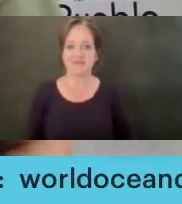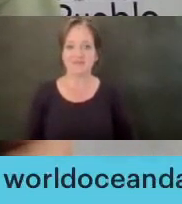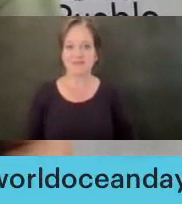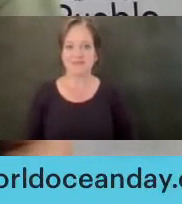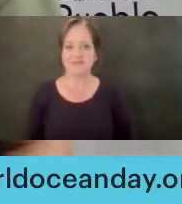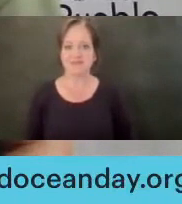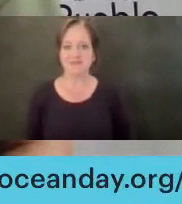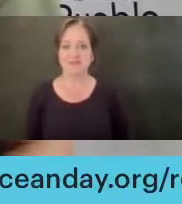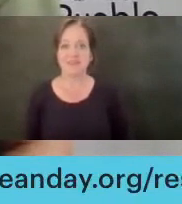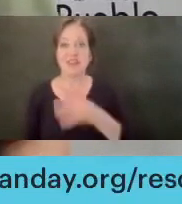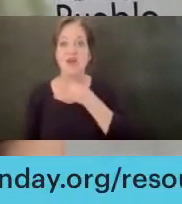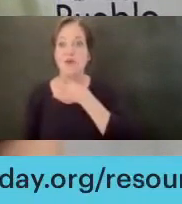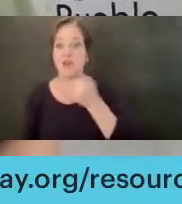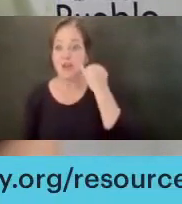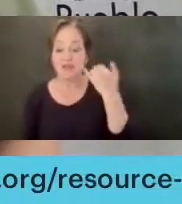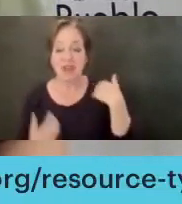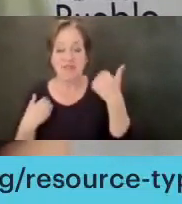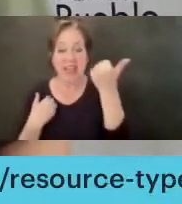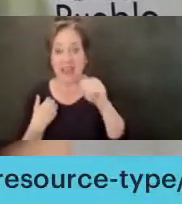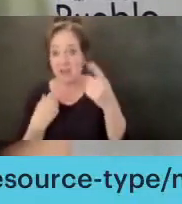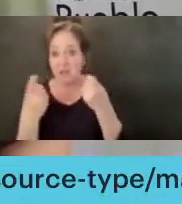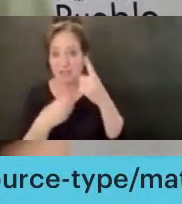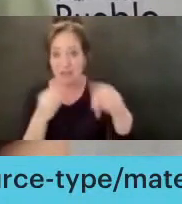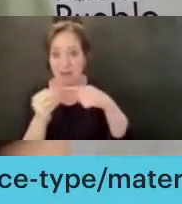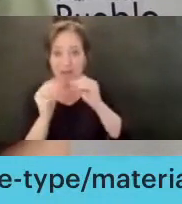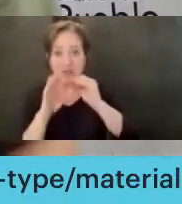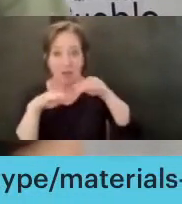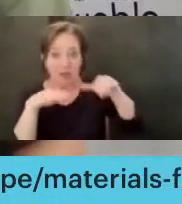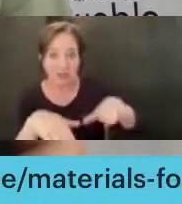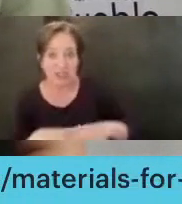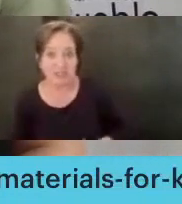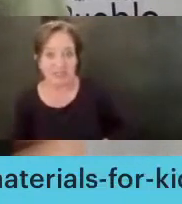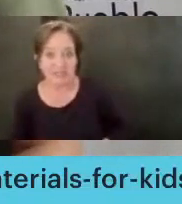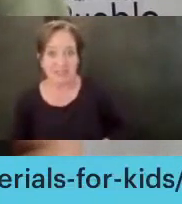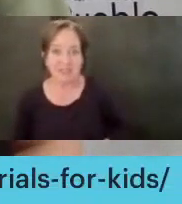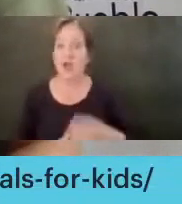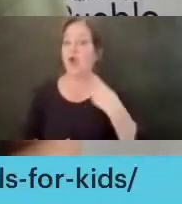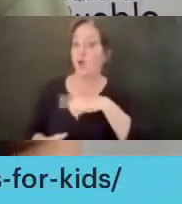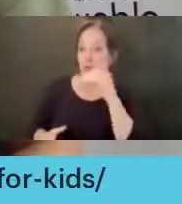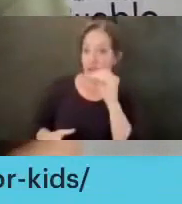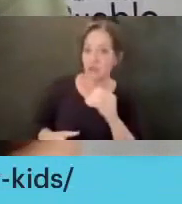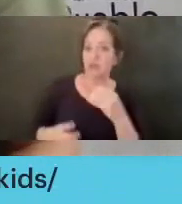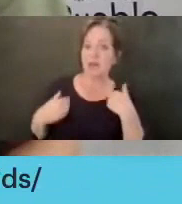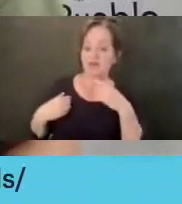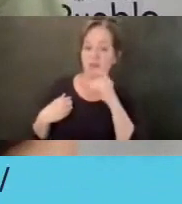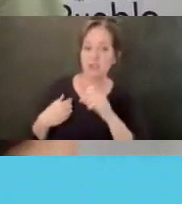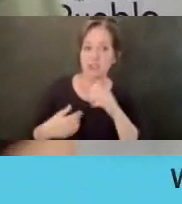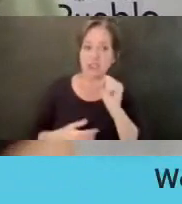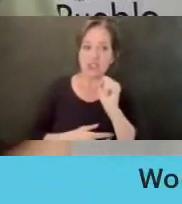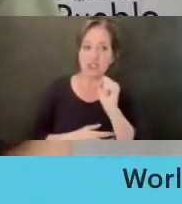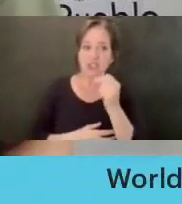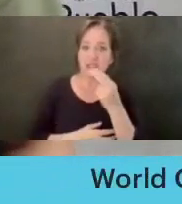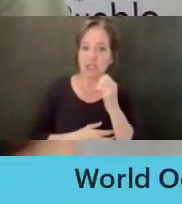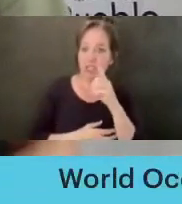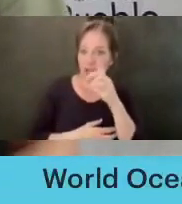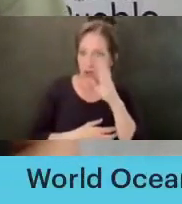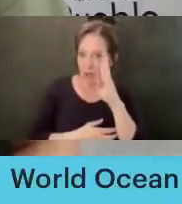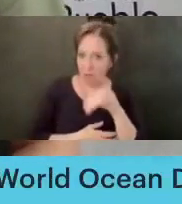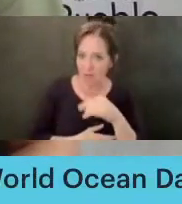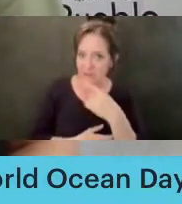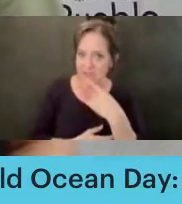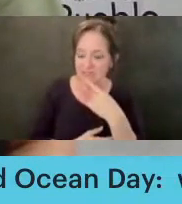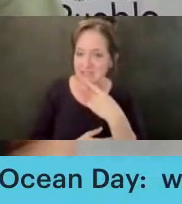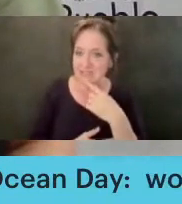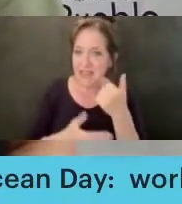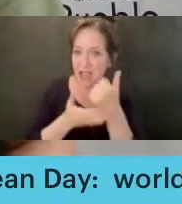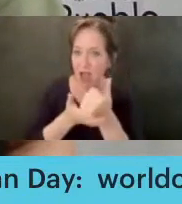I wonder if we have any questions about the ocean. We do have questions. Shelby asked, does it help to cut six-pack rings